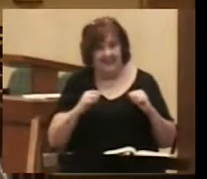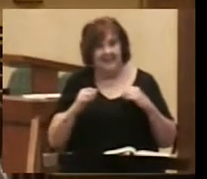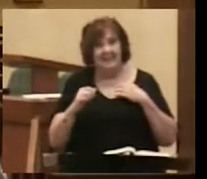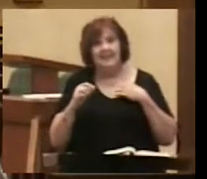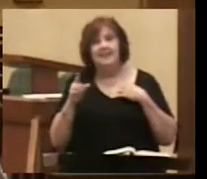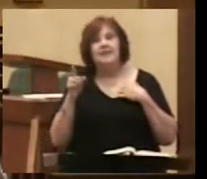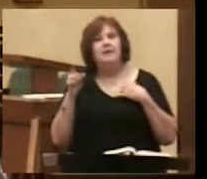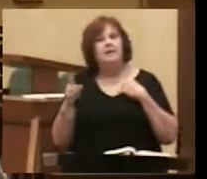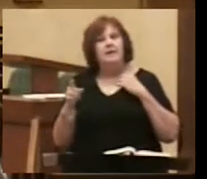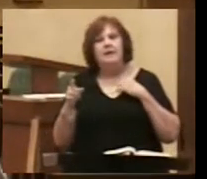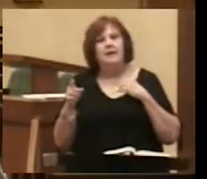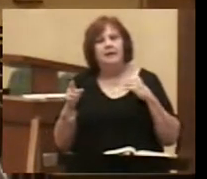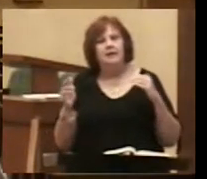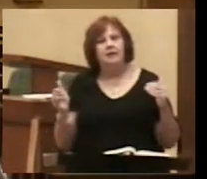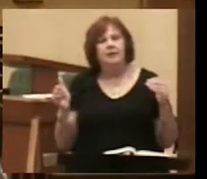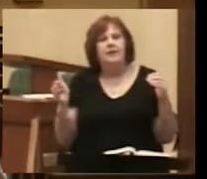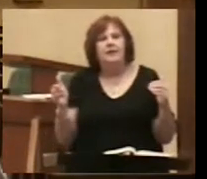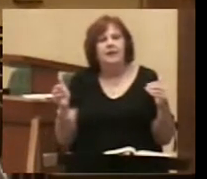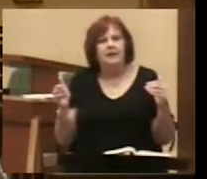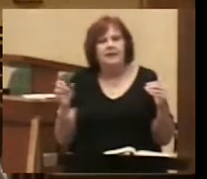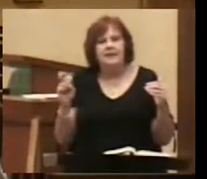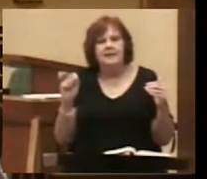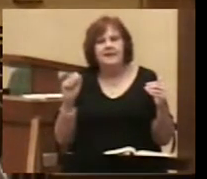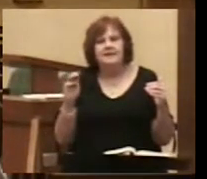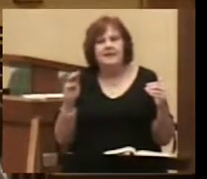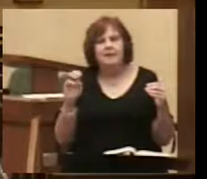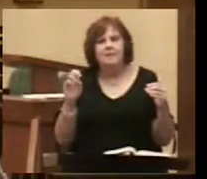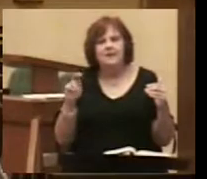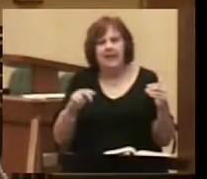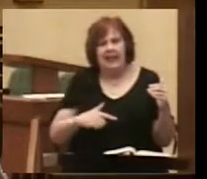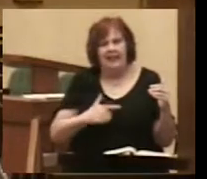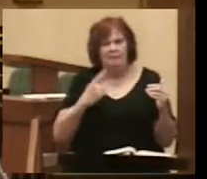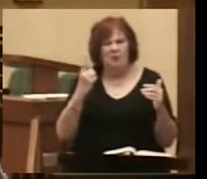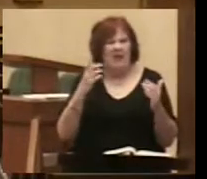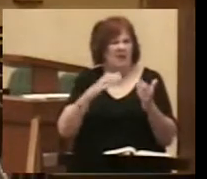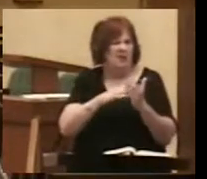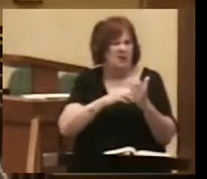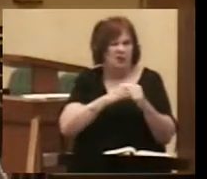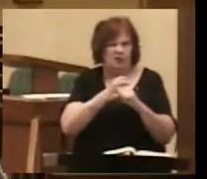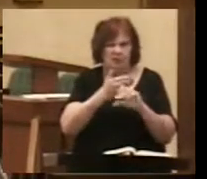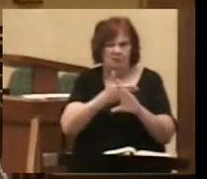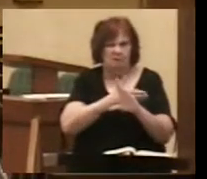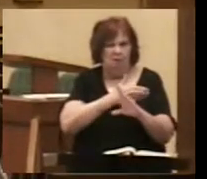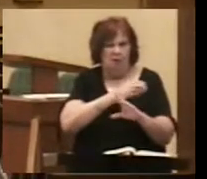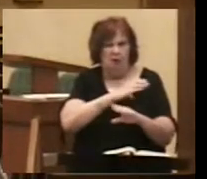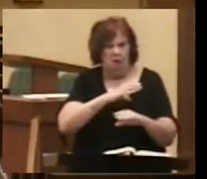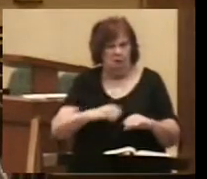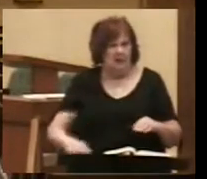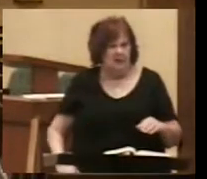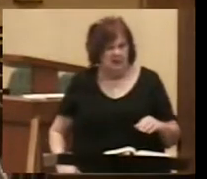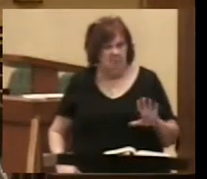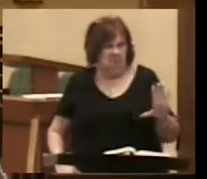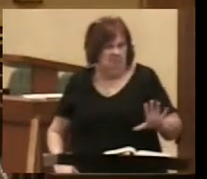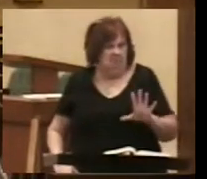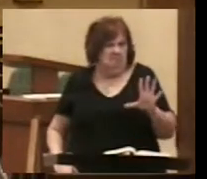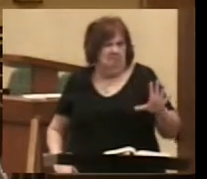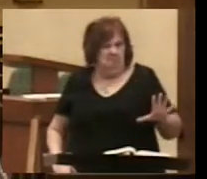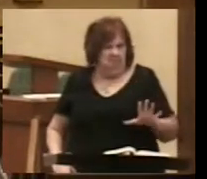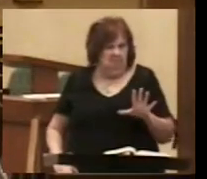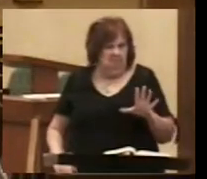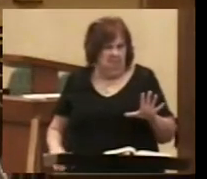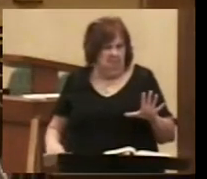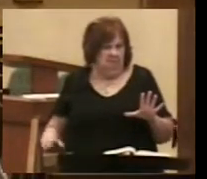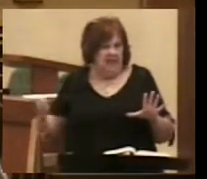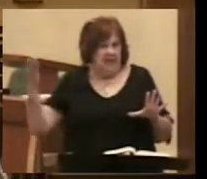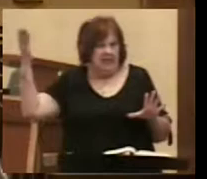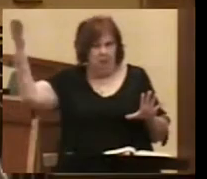hundreds of years. For instance, Samson lived about 1,000 years before Christ. The narrator says,